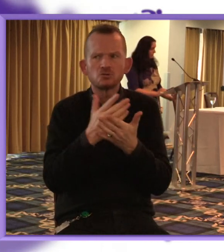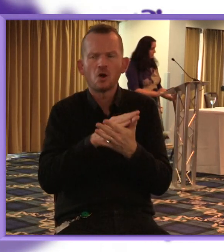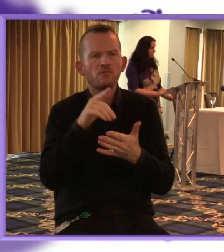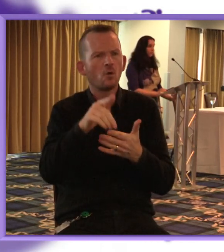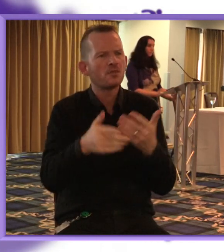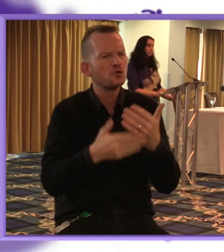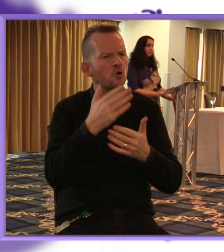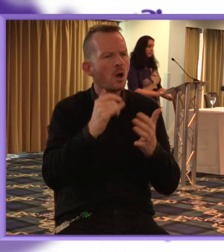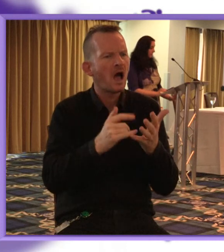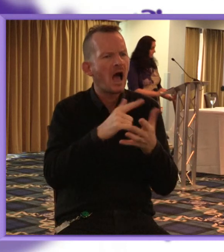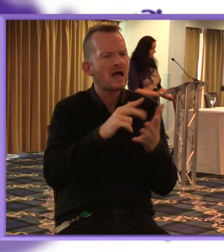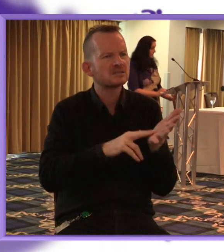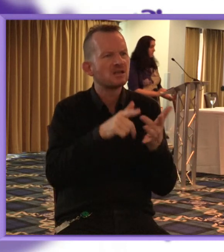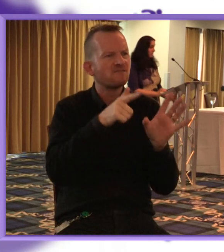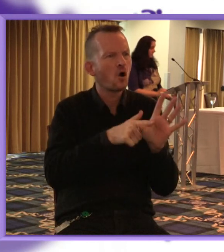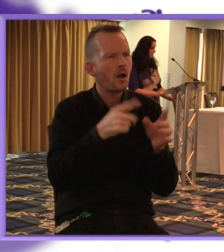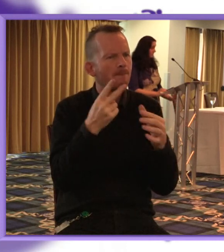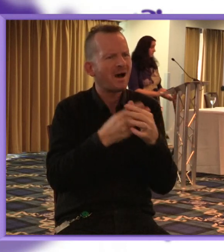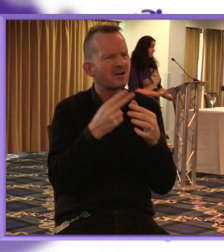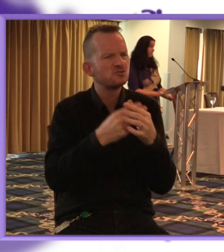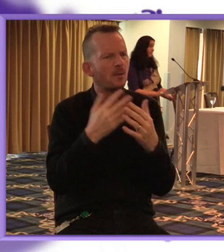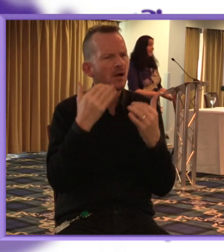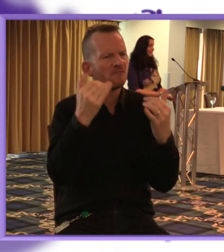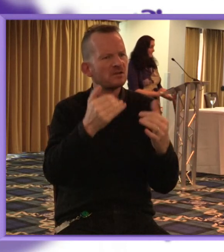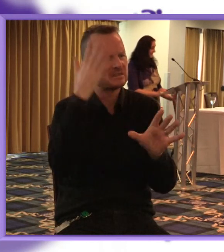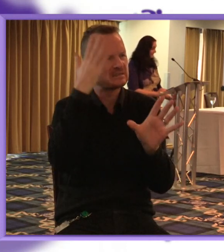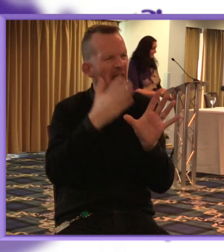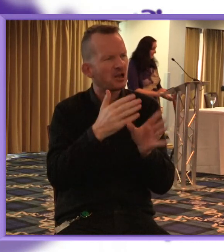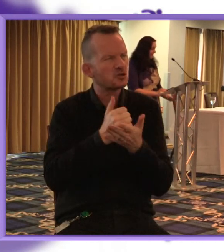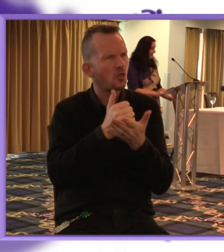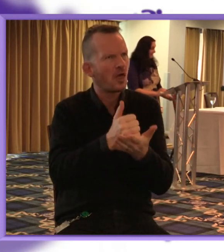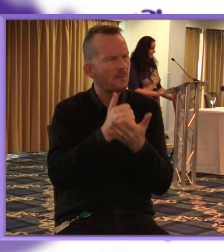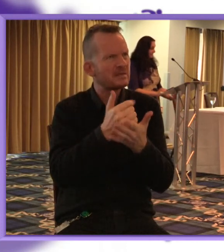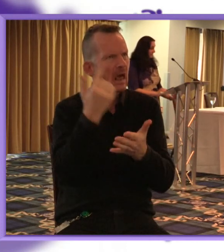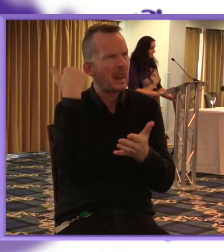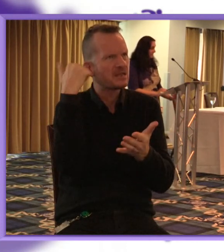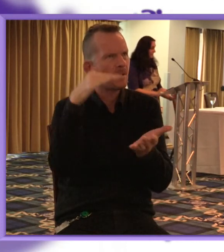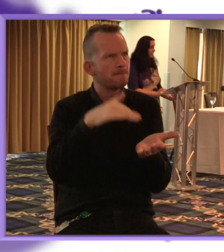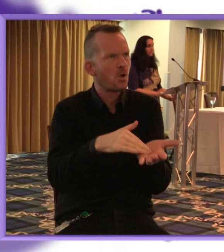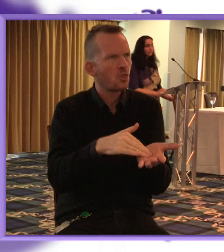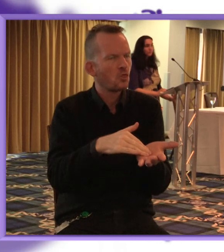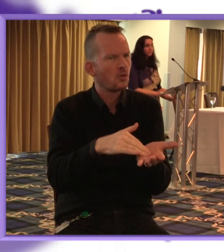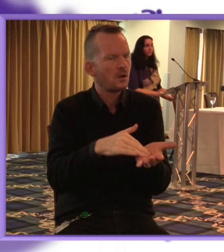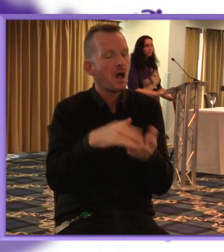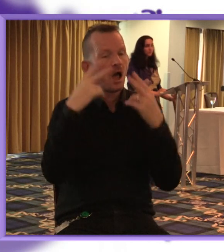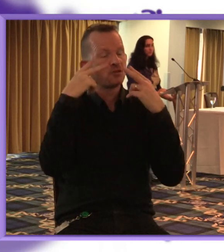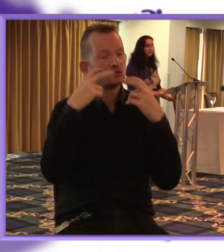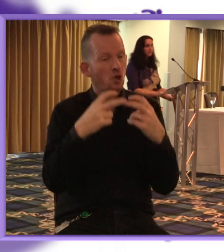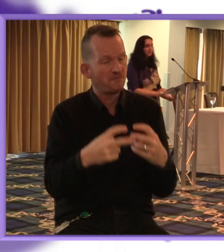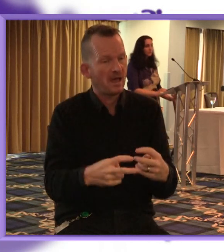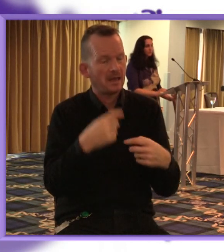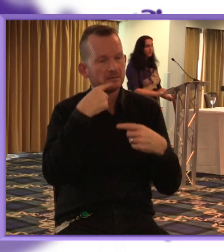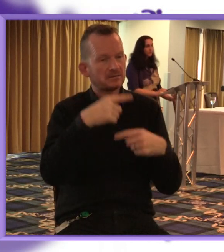Savoy Partnership Conference on Psychological Therapies last month even, And there was a survey which reported on